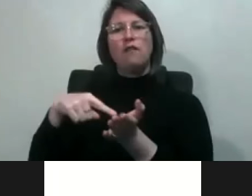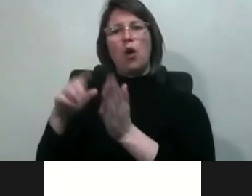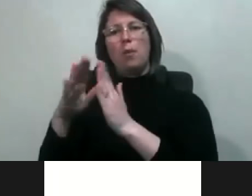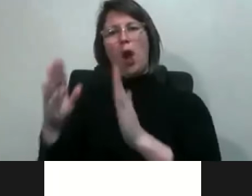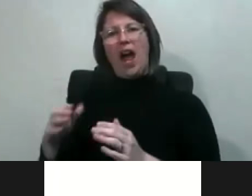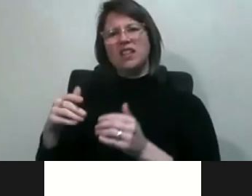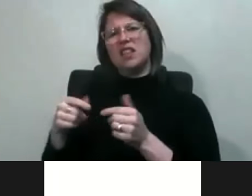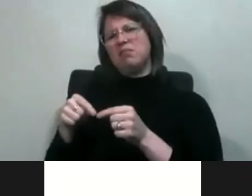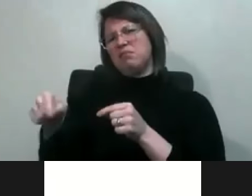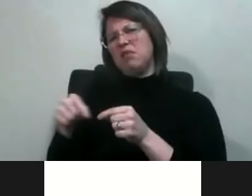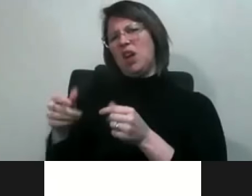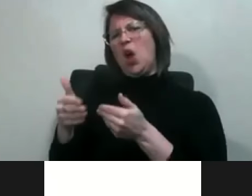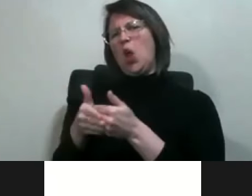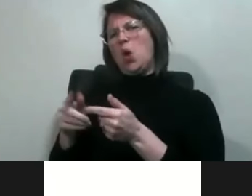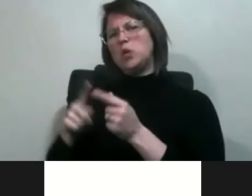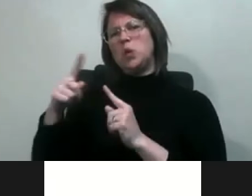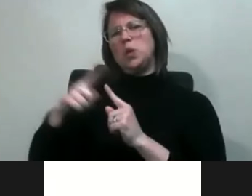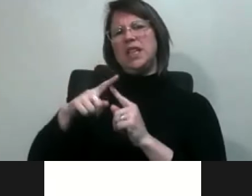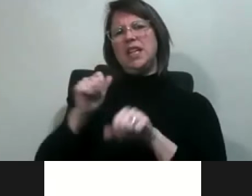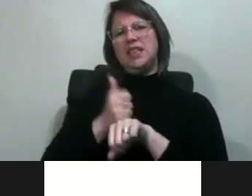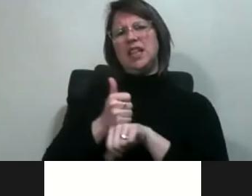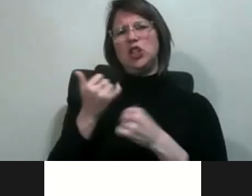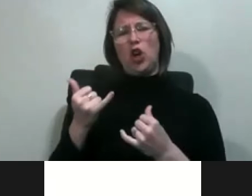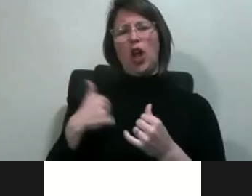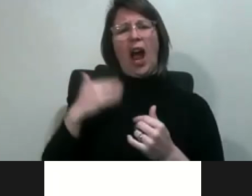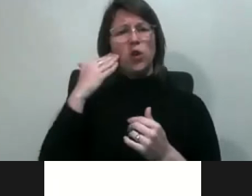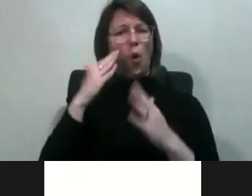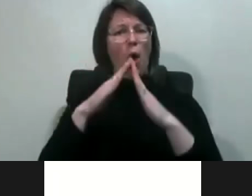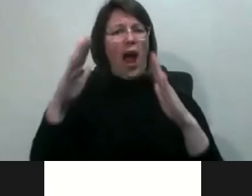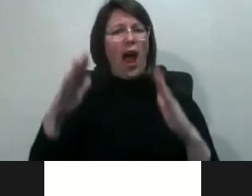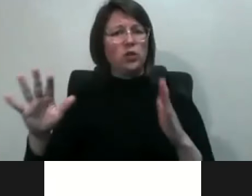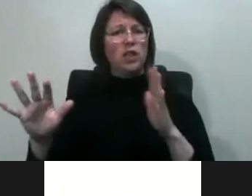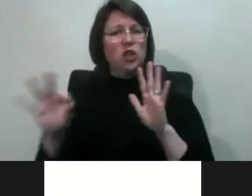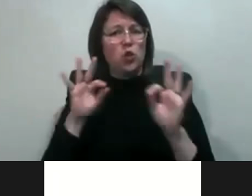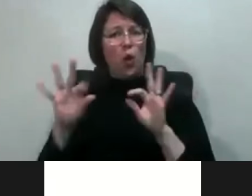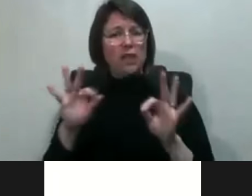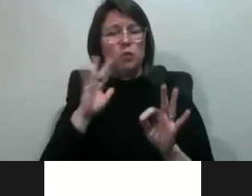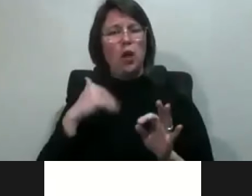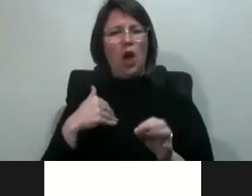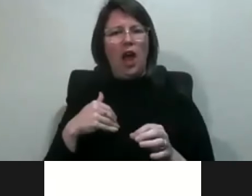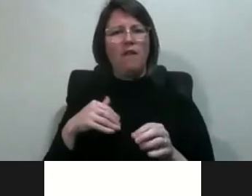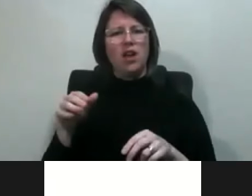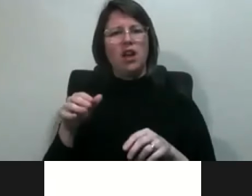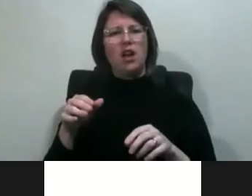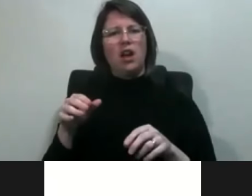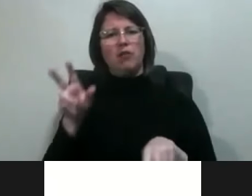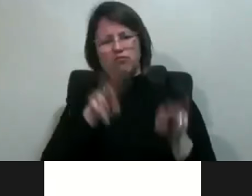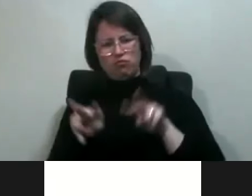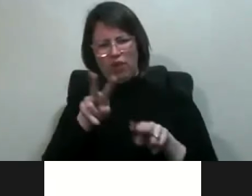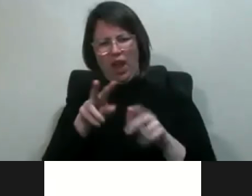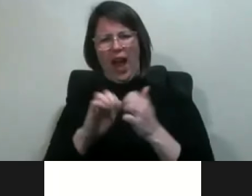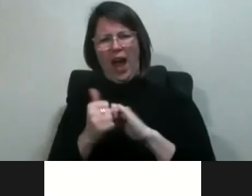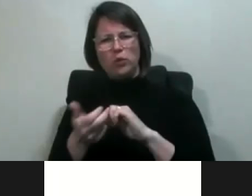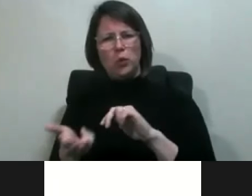commuter rail station currently. And I know that with Housing Choice, there will be a look at how we increase that